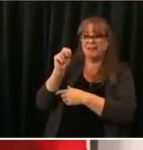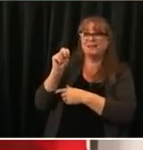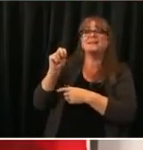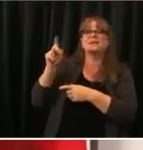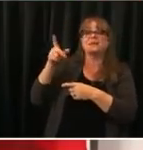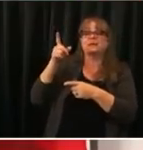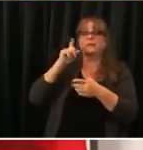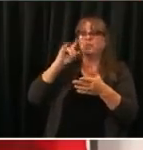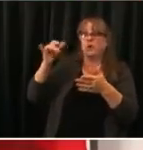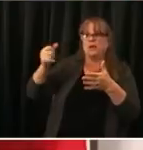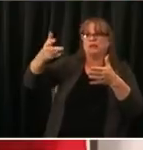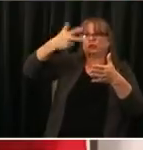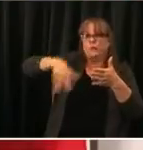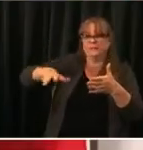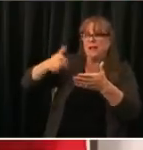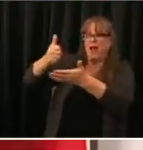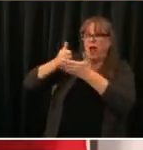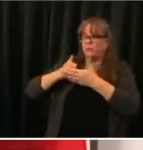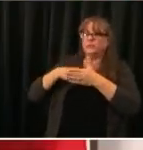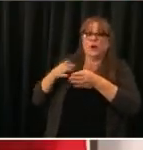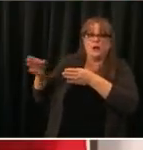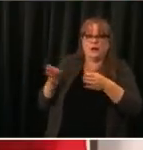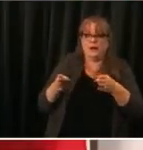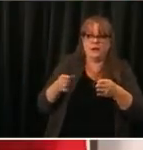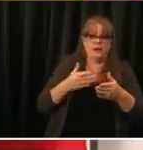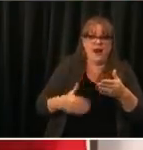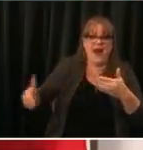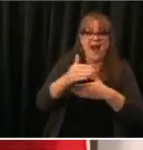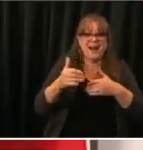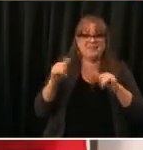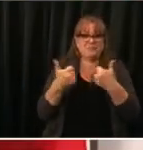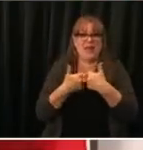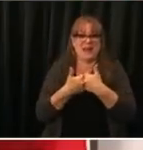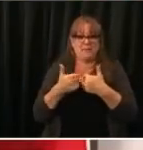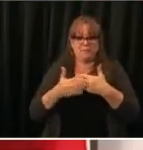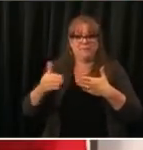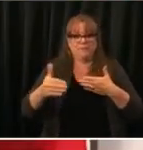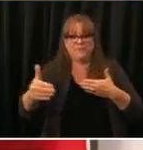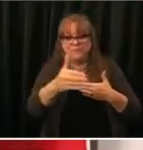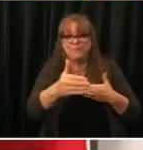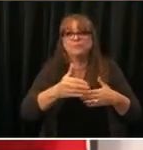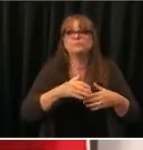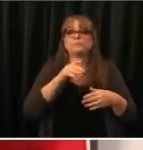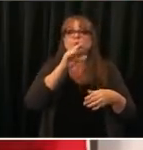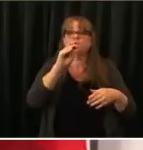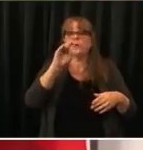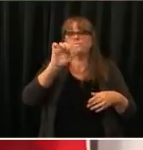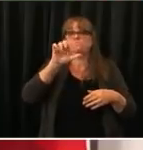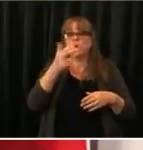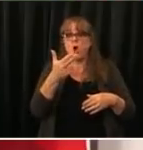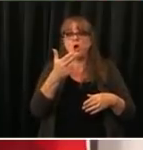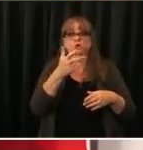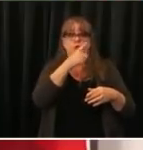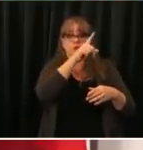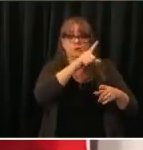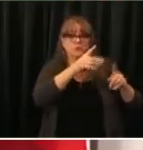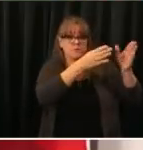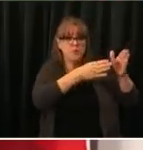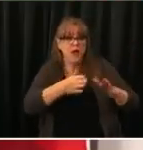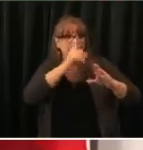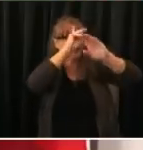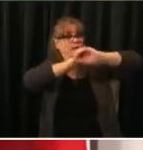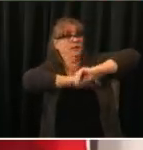more. There's some planning for the early March timeframe, but again, that's going to depend on quantity. It's still a little nebulous. We're going to have to further hone it. But for